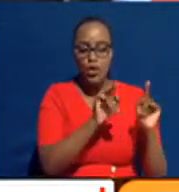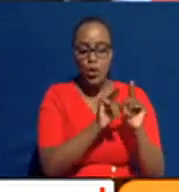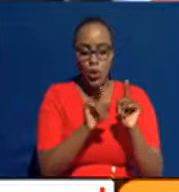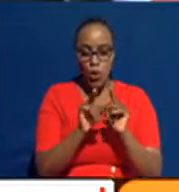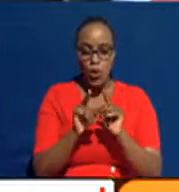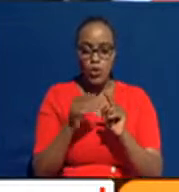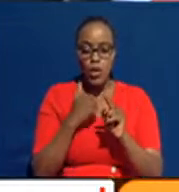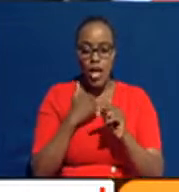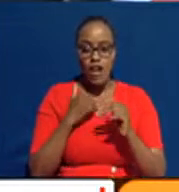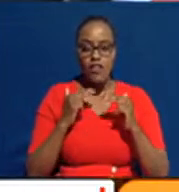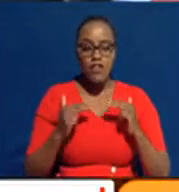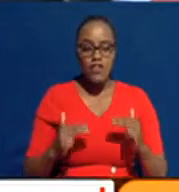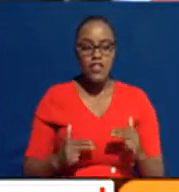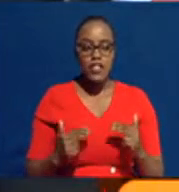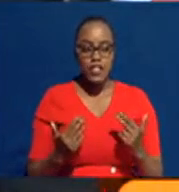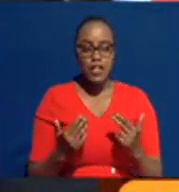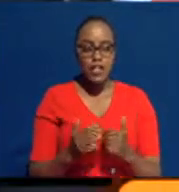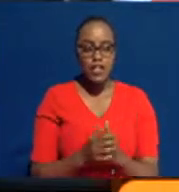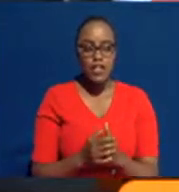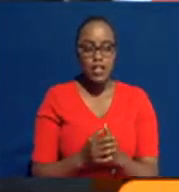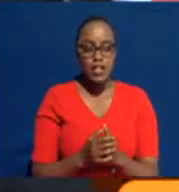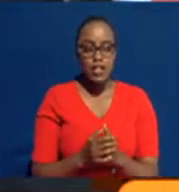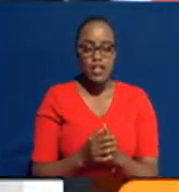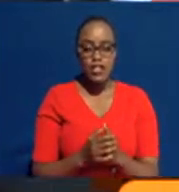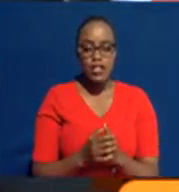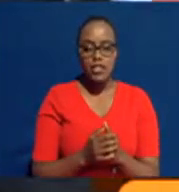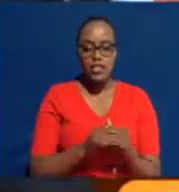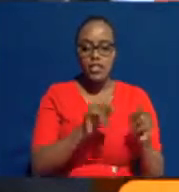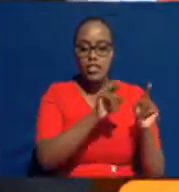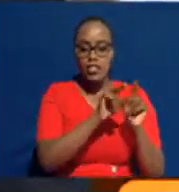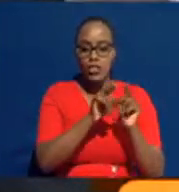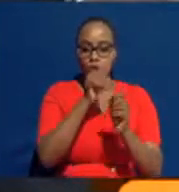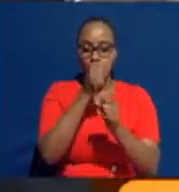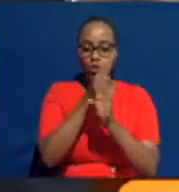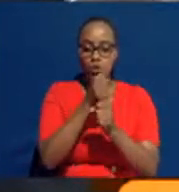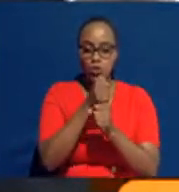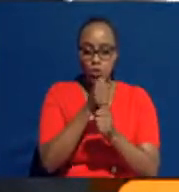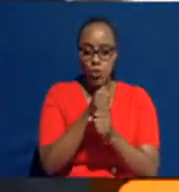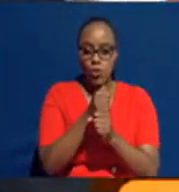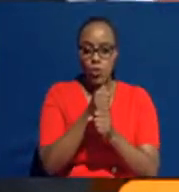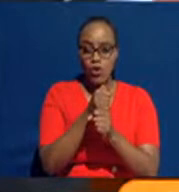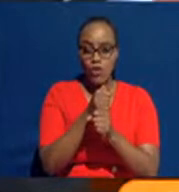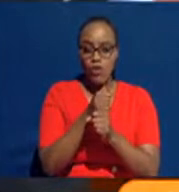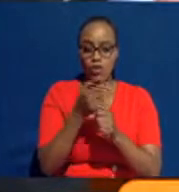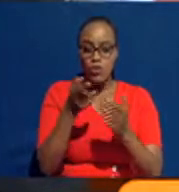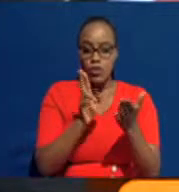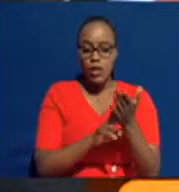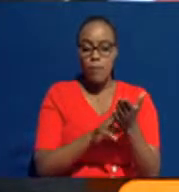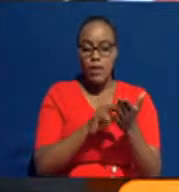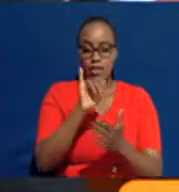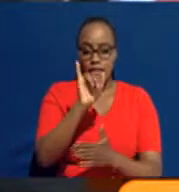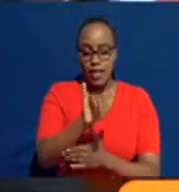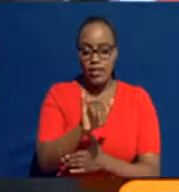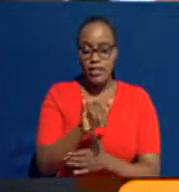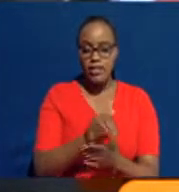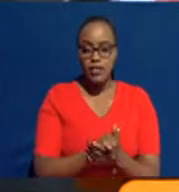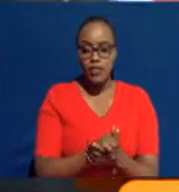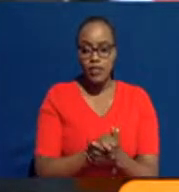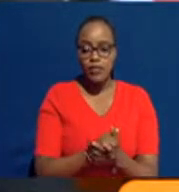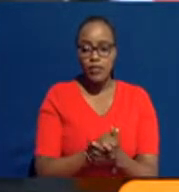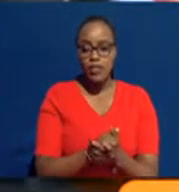physical deficit, Mr. Speaker, our physical deficit, just to repeat,